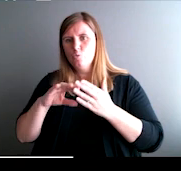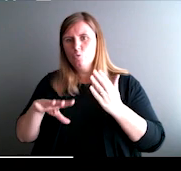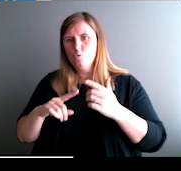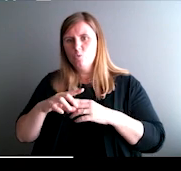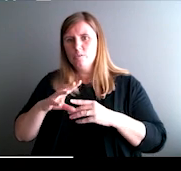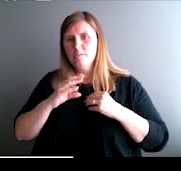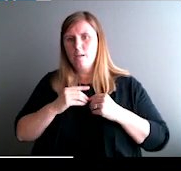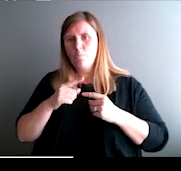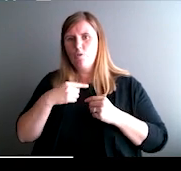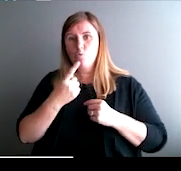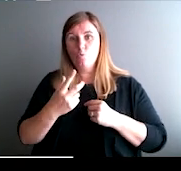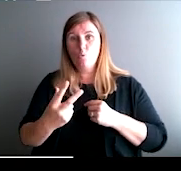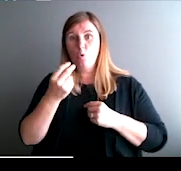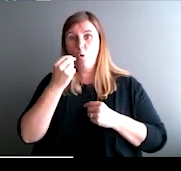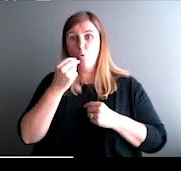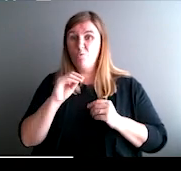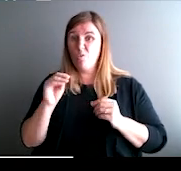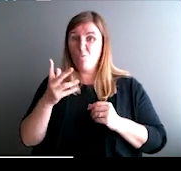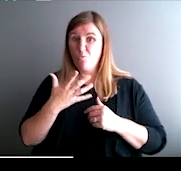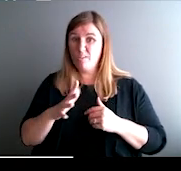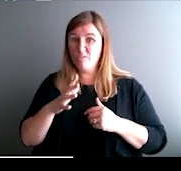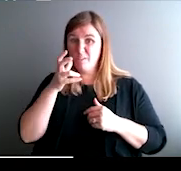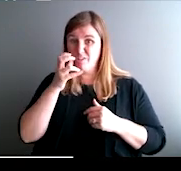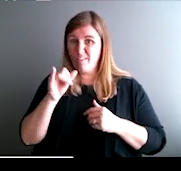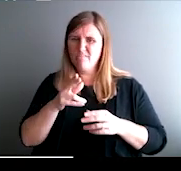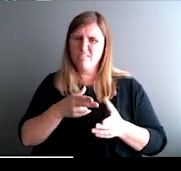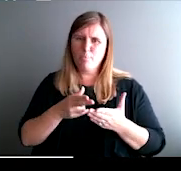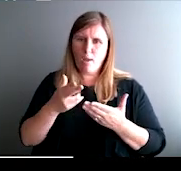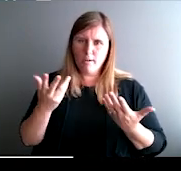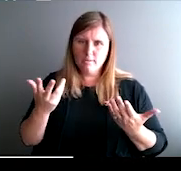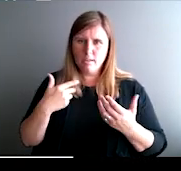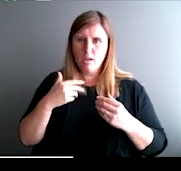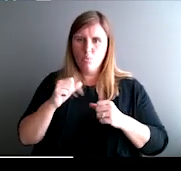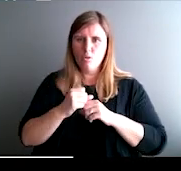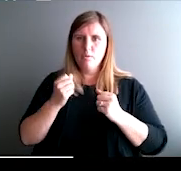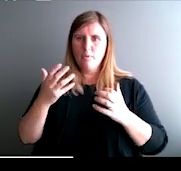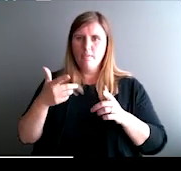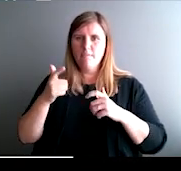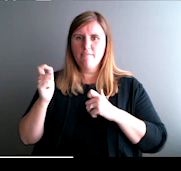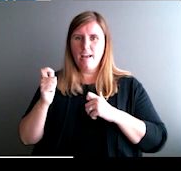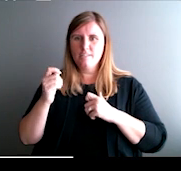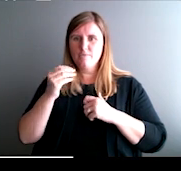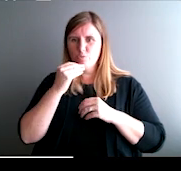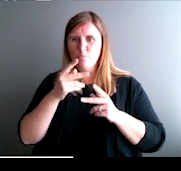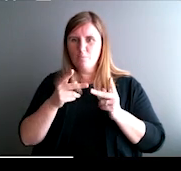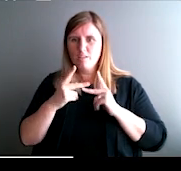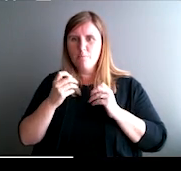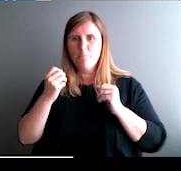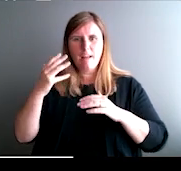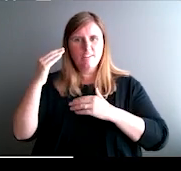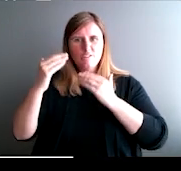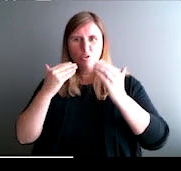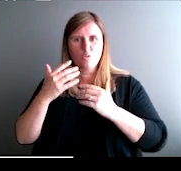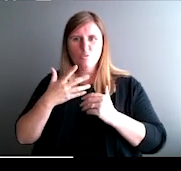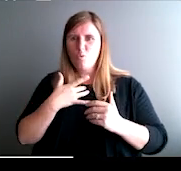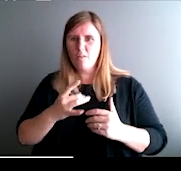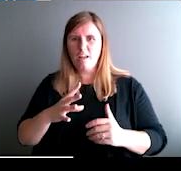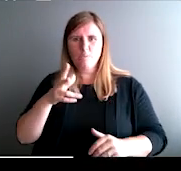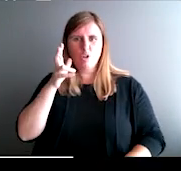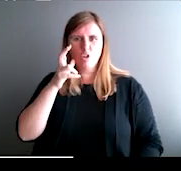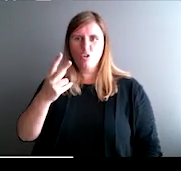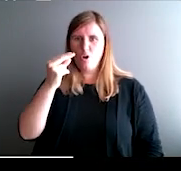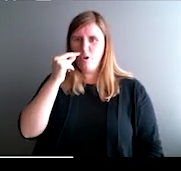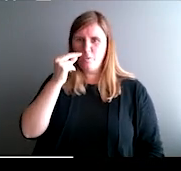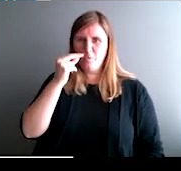when they're told no, which nobody likes to hear, let's be honest. I worked in a lot of fast food places. I can tell you there are many adults who don't like to be told no when